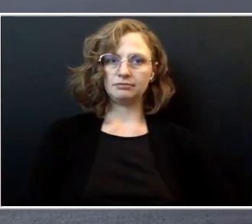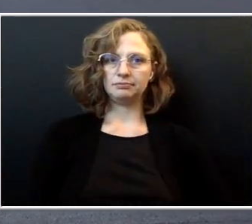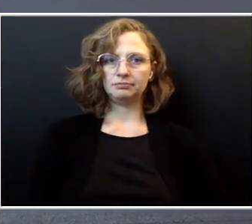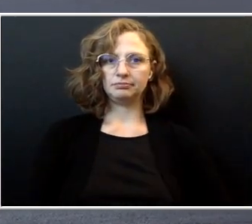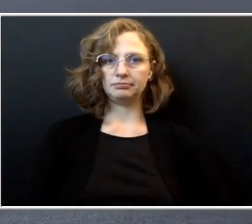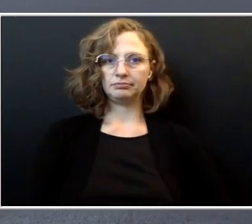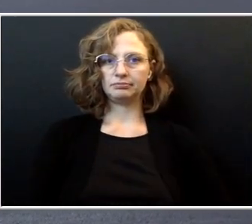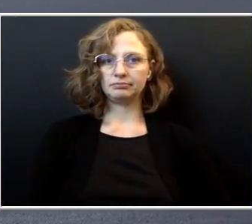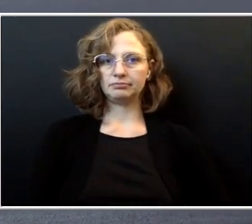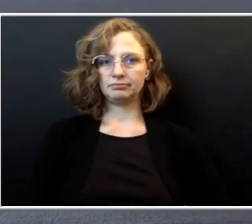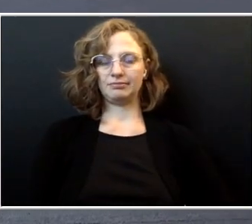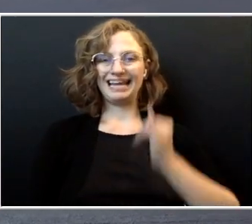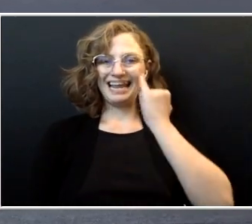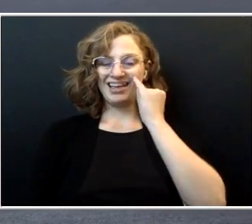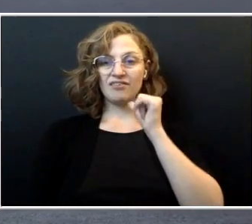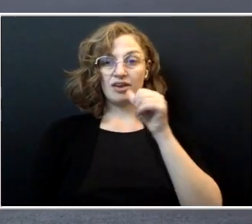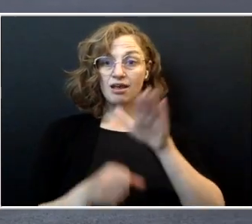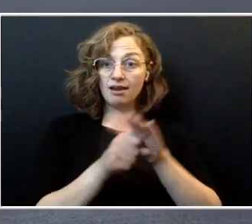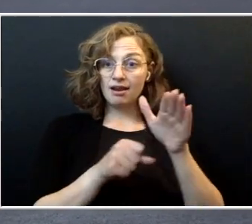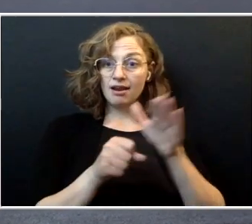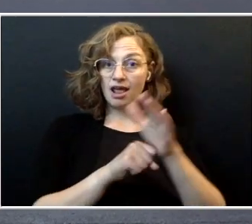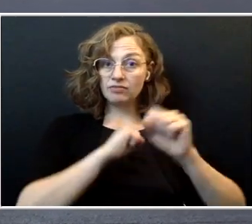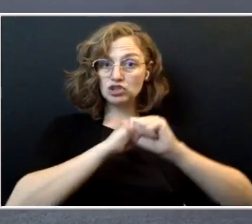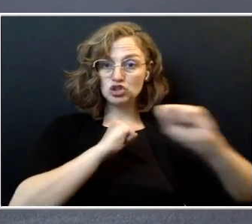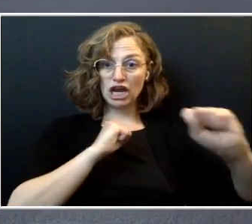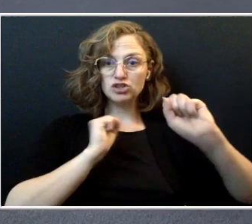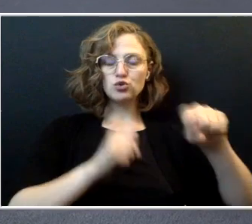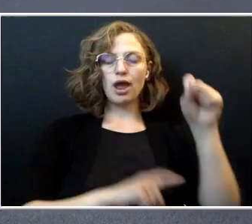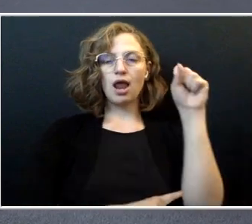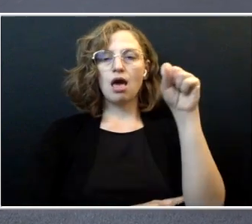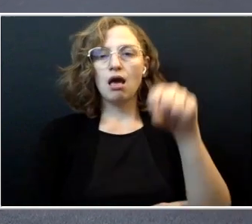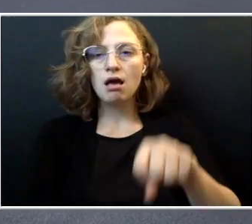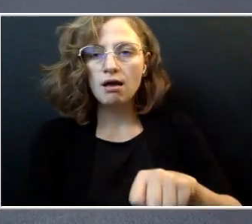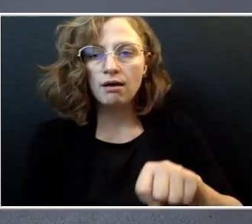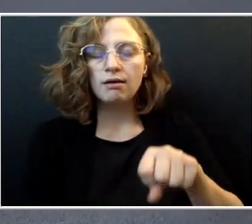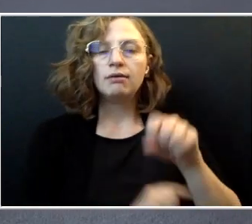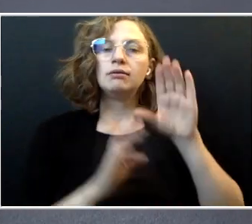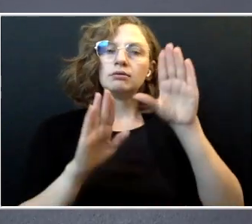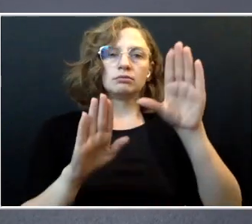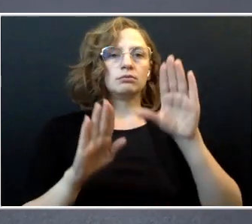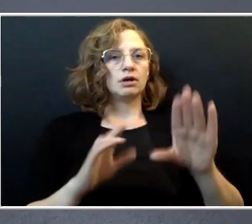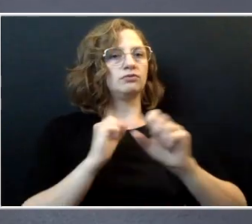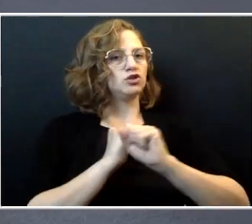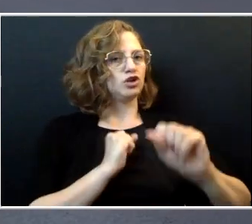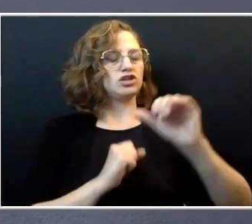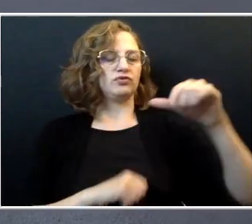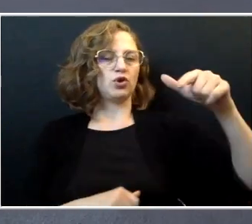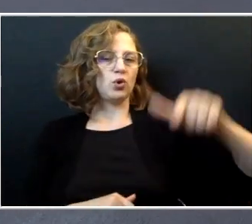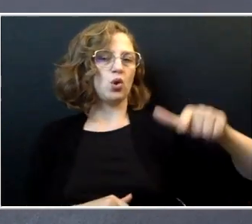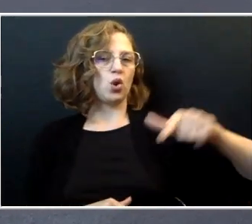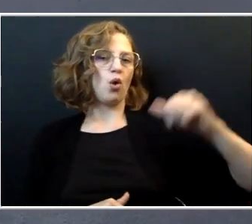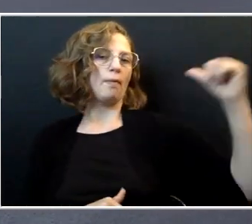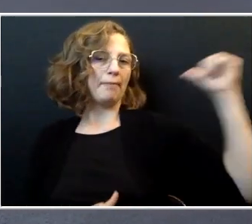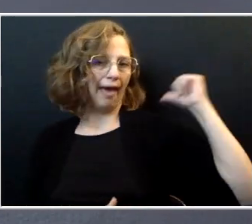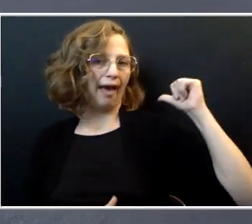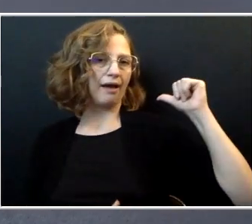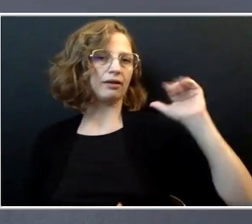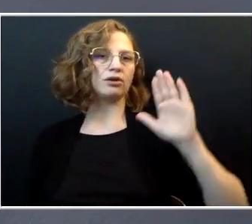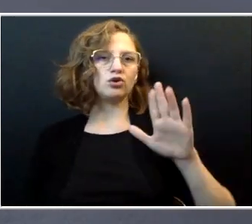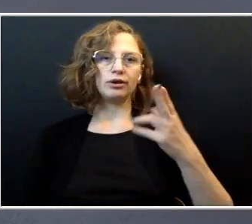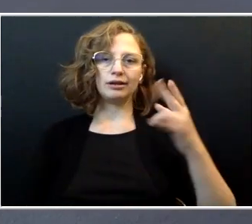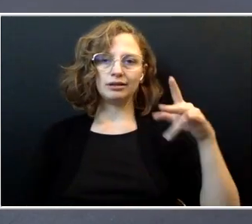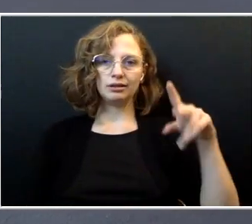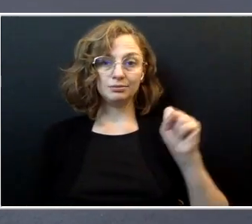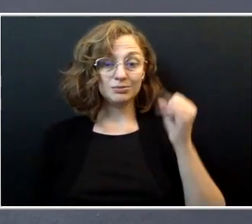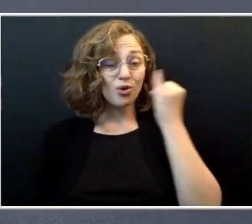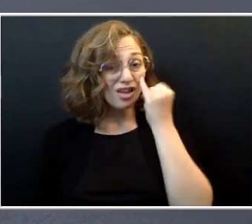that. This is a great low back hip stretch. So especially if you sit a lot for your job in the day, this is something you can do